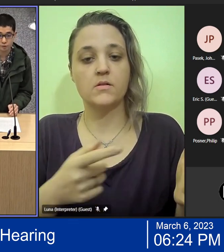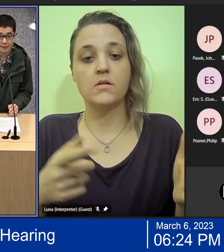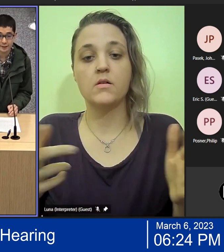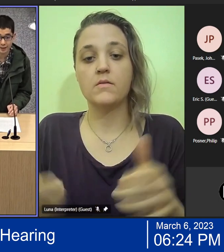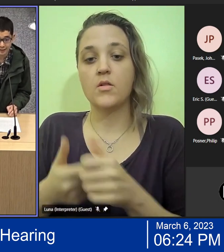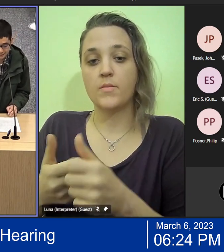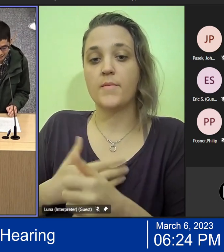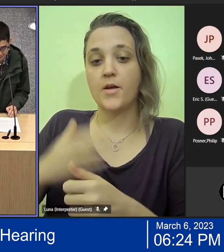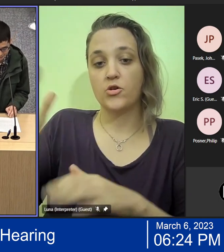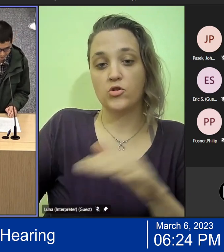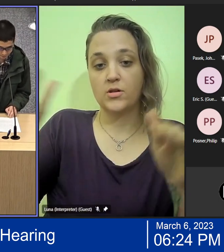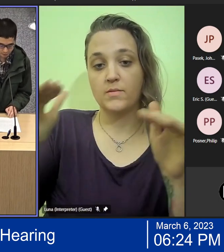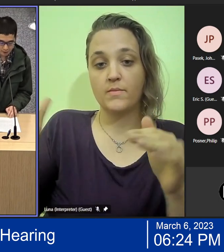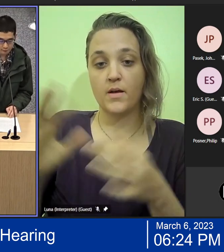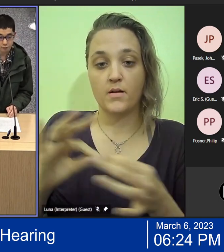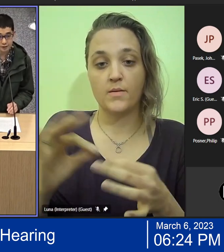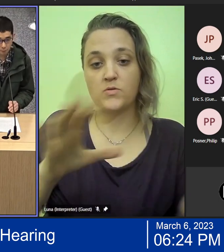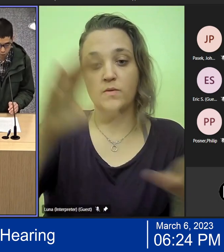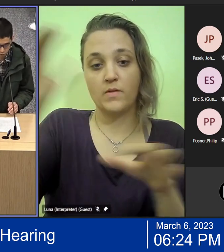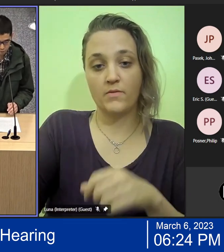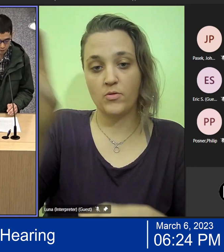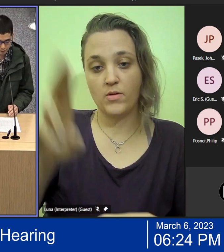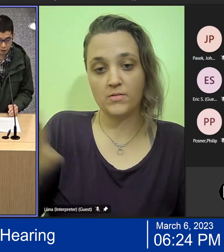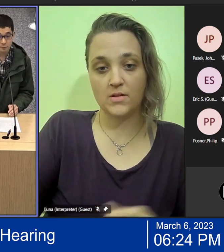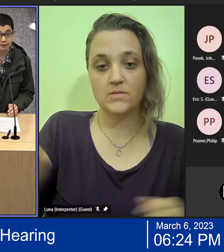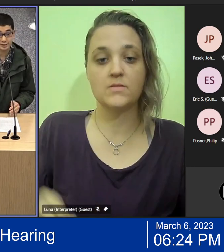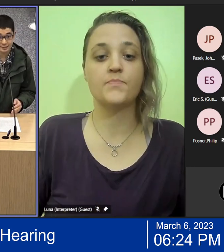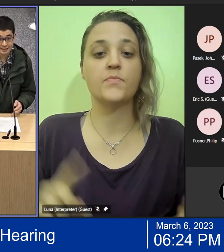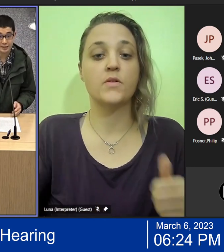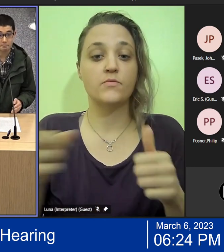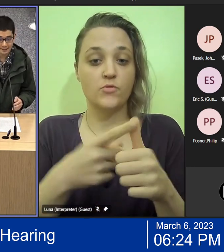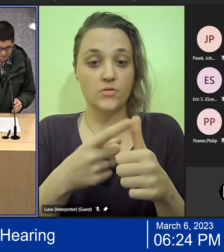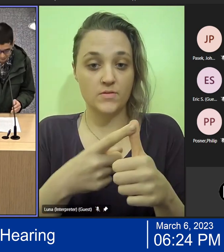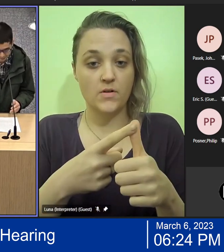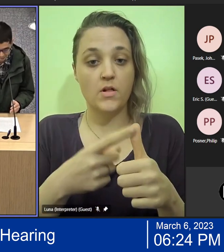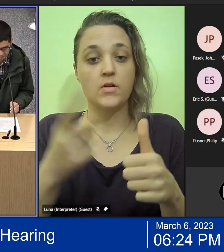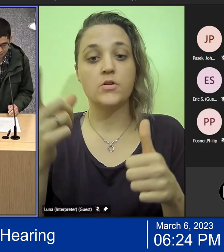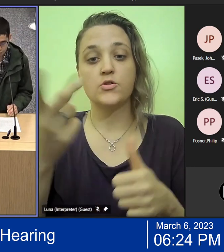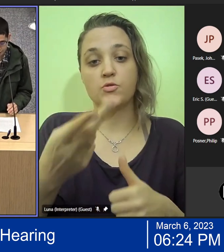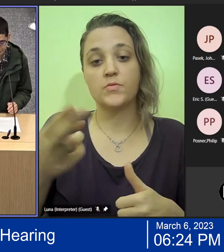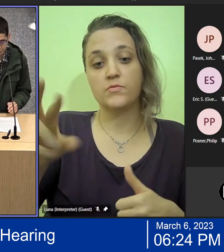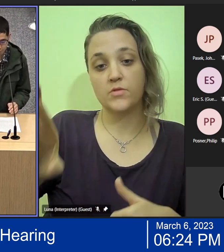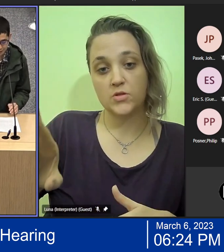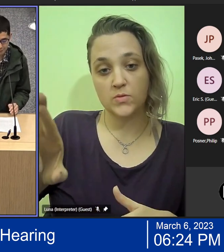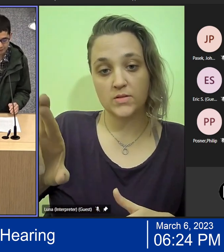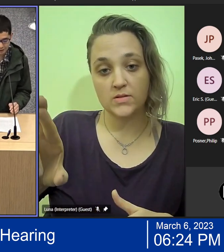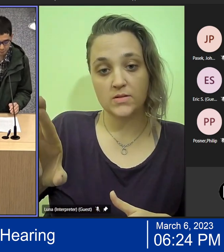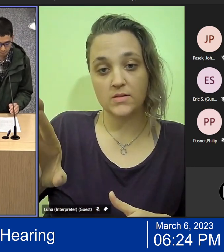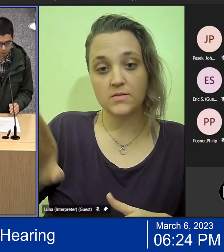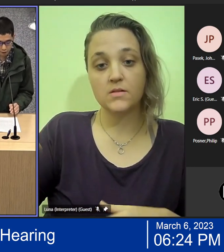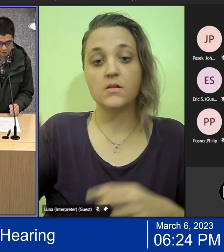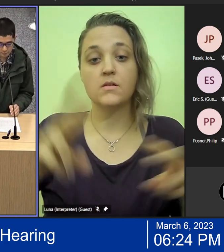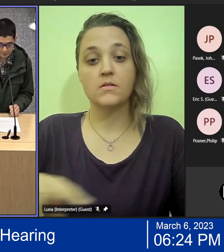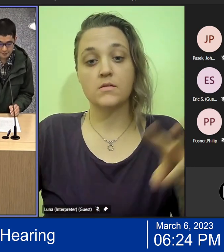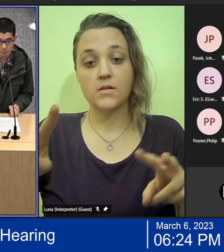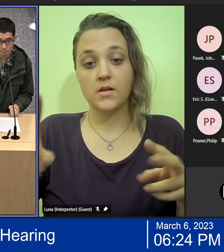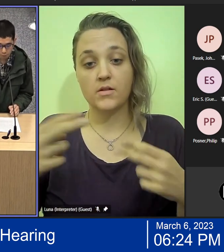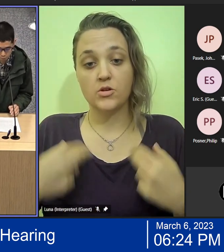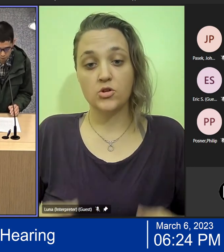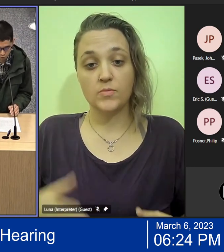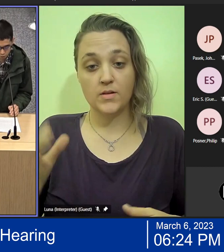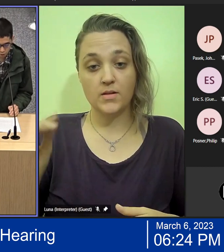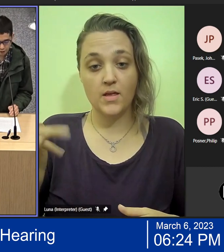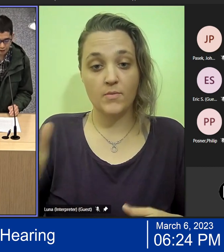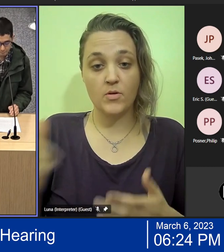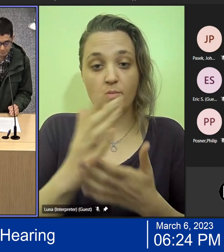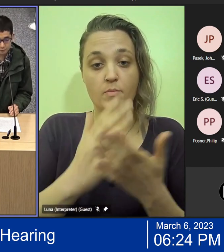costs, followed by my farewell, goodbye comments to leave the United States. First of all, human resources matter.